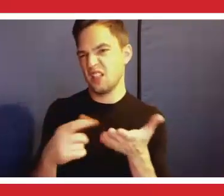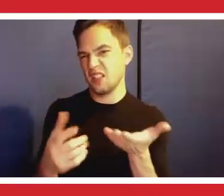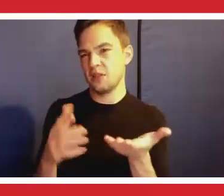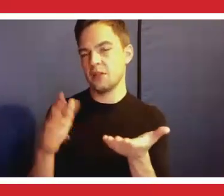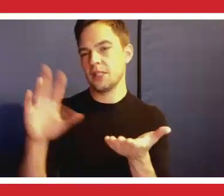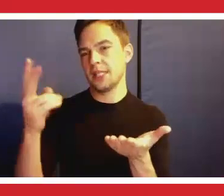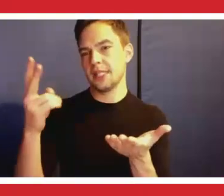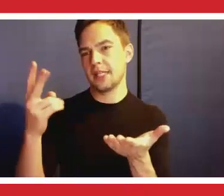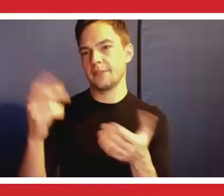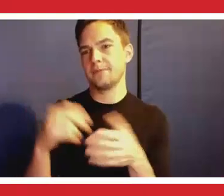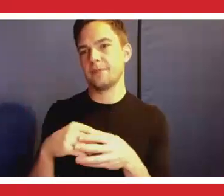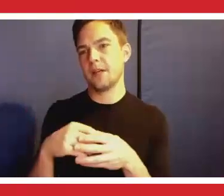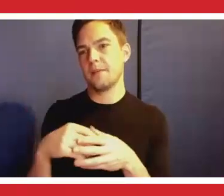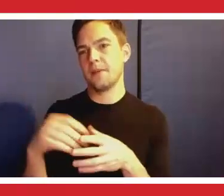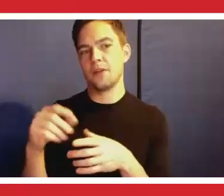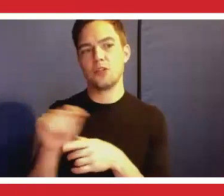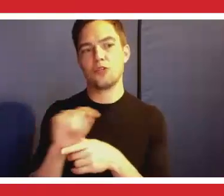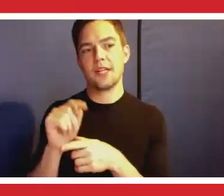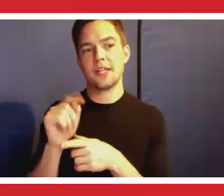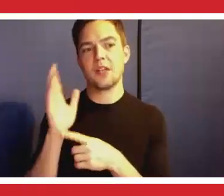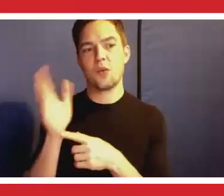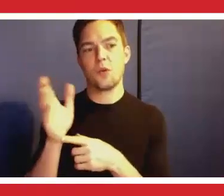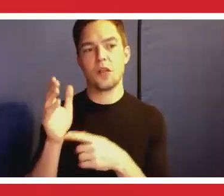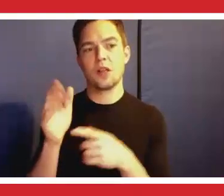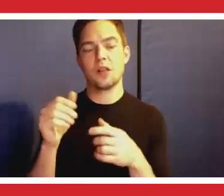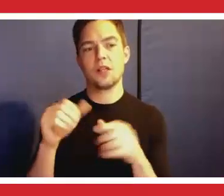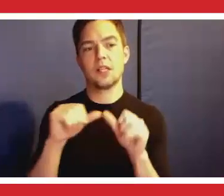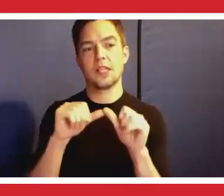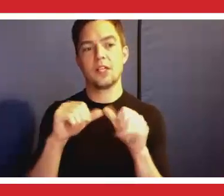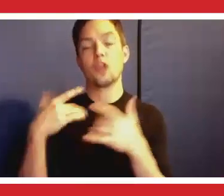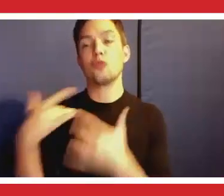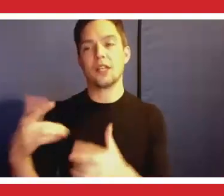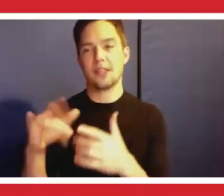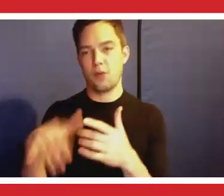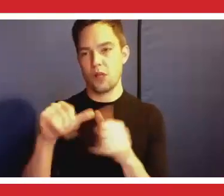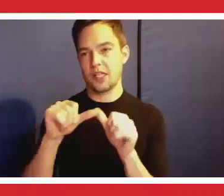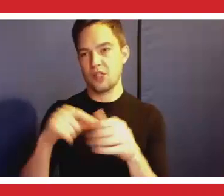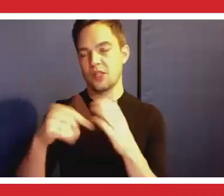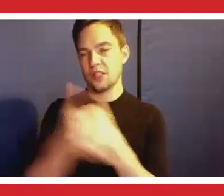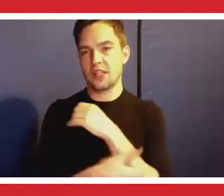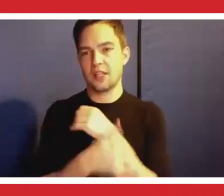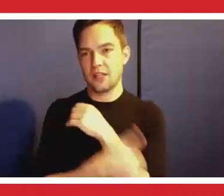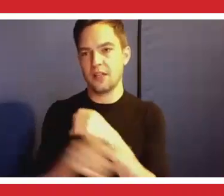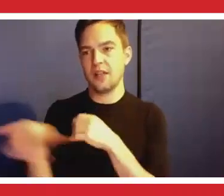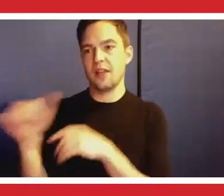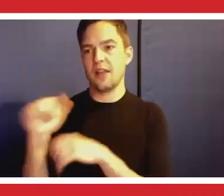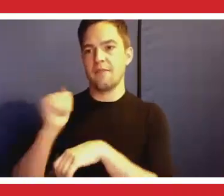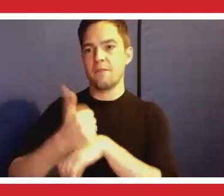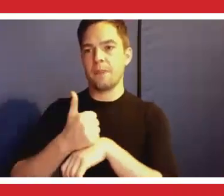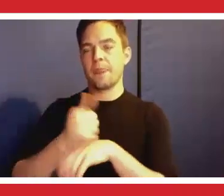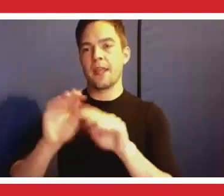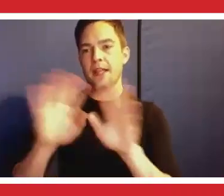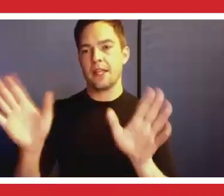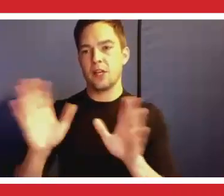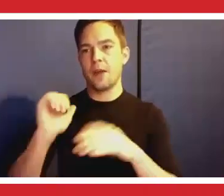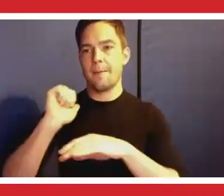that will continue, especially in these countries that have put in place clear mechanisms